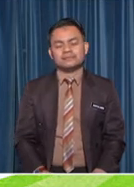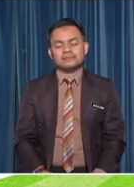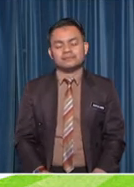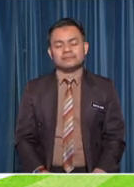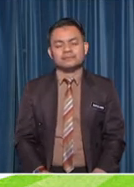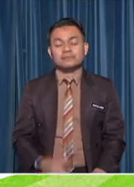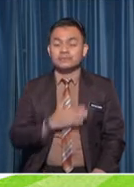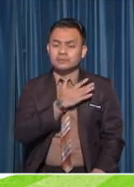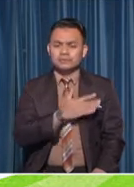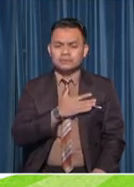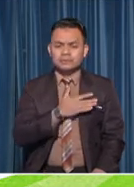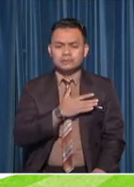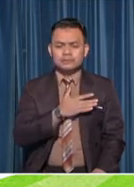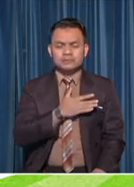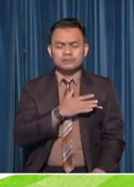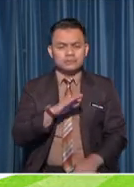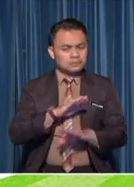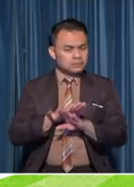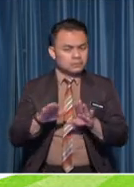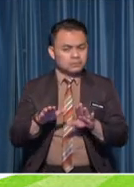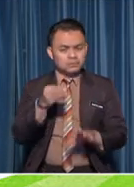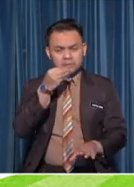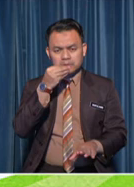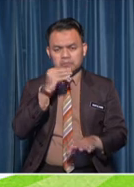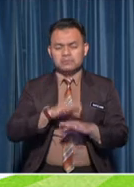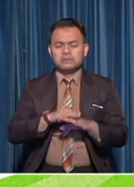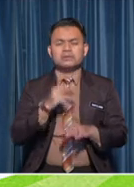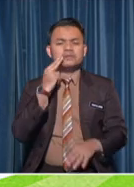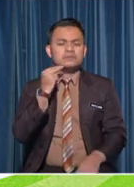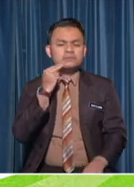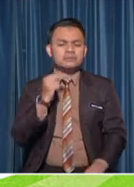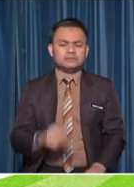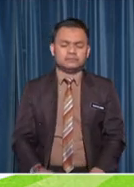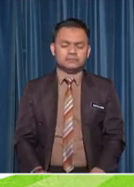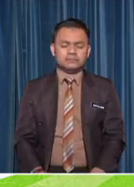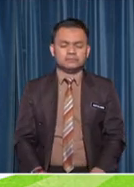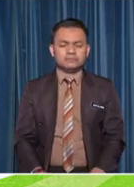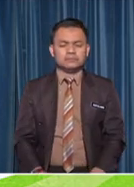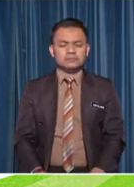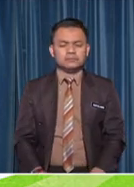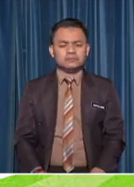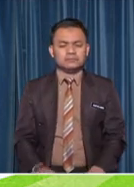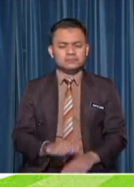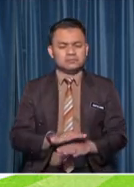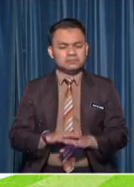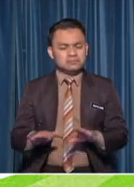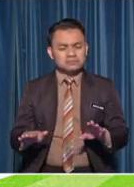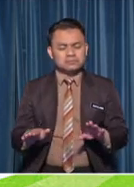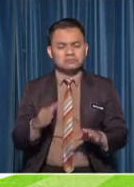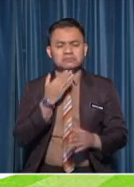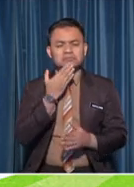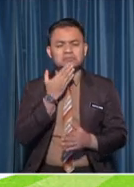Please do not eat too much sweet foods. they are not good for your